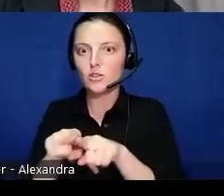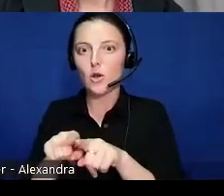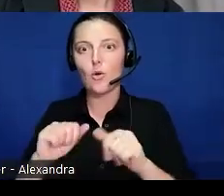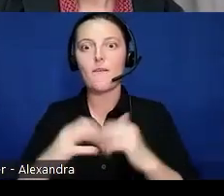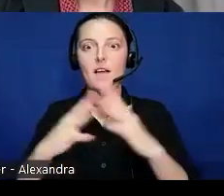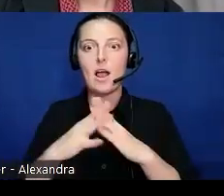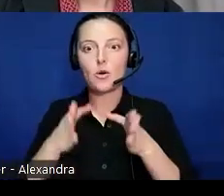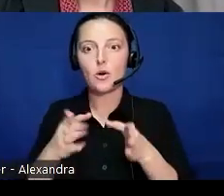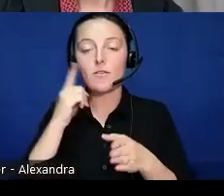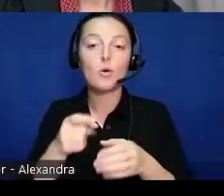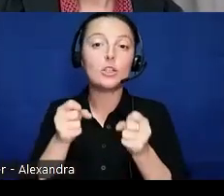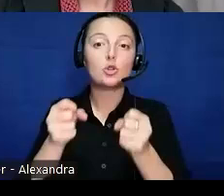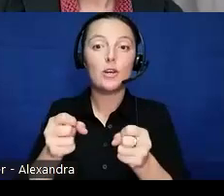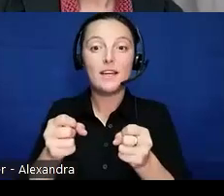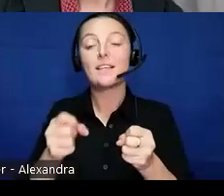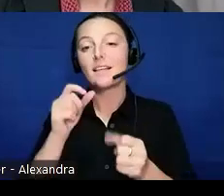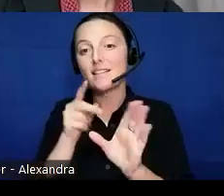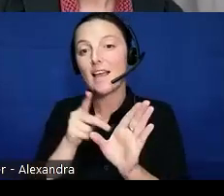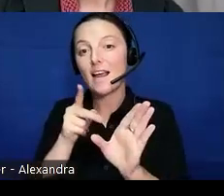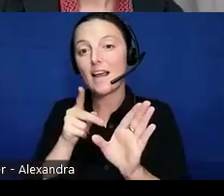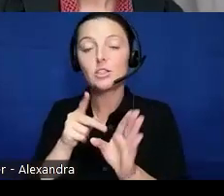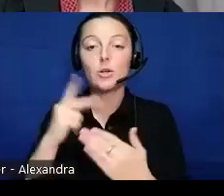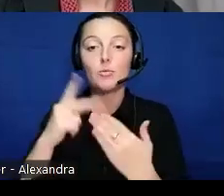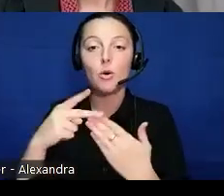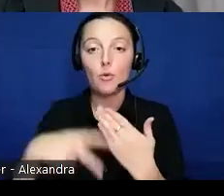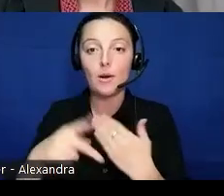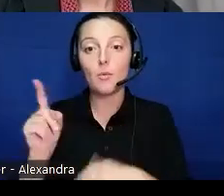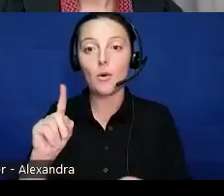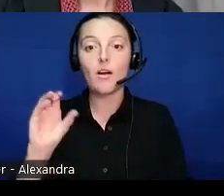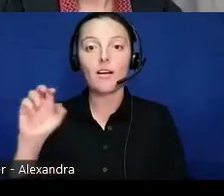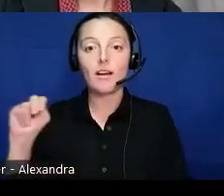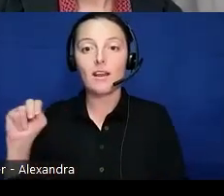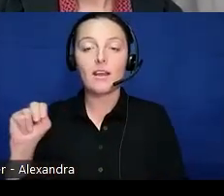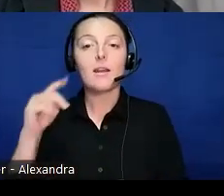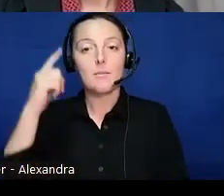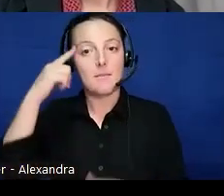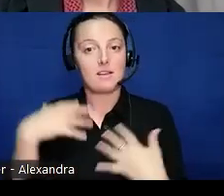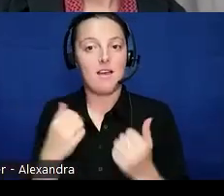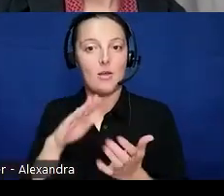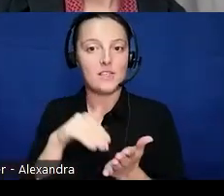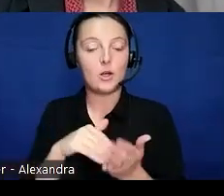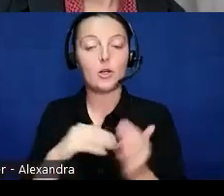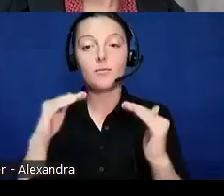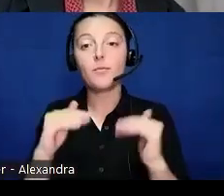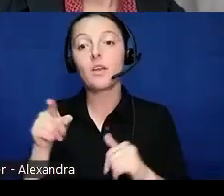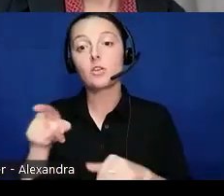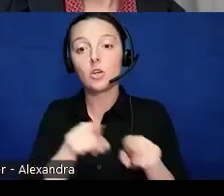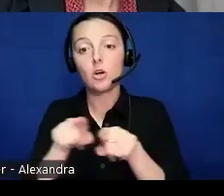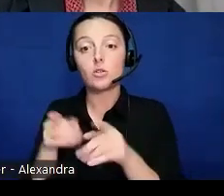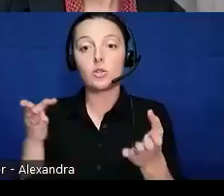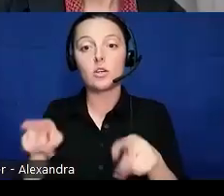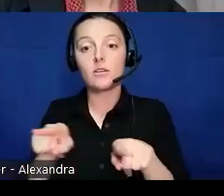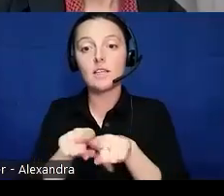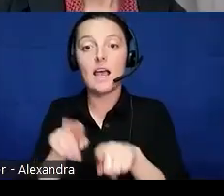Psychiatry Program at Connecticut Mental Health Center. She also serves as the co-director of the Public